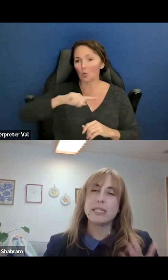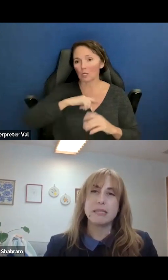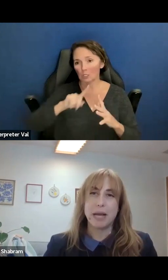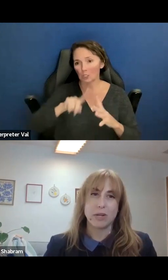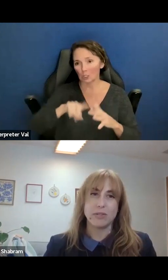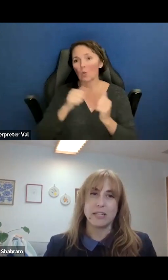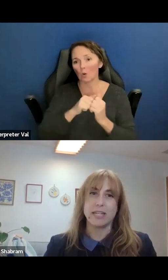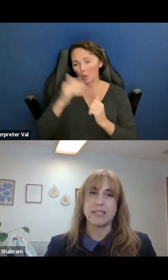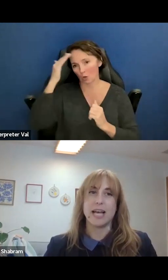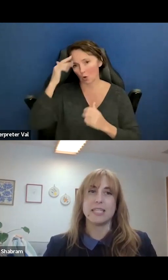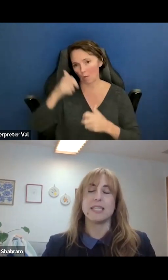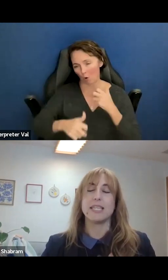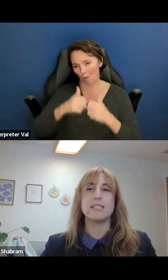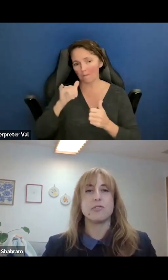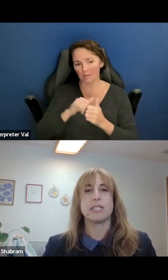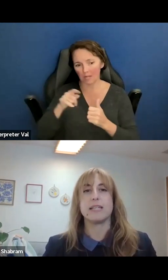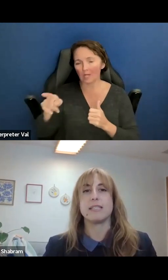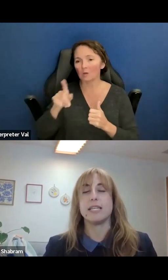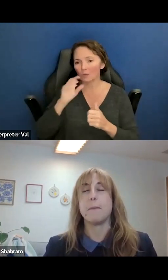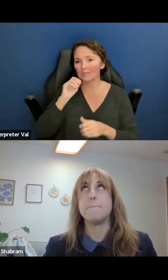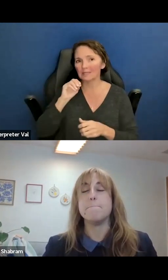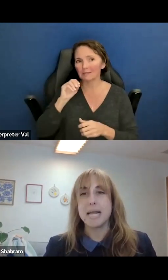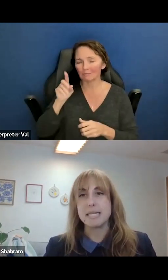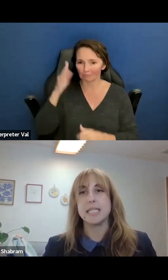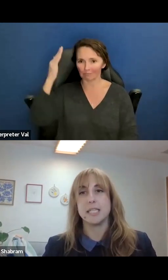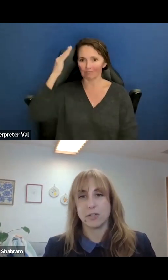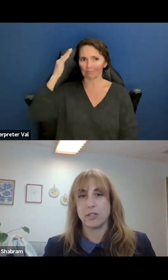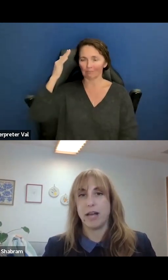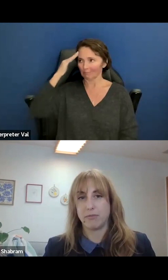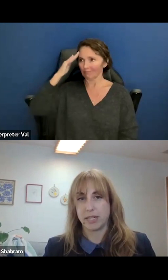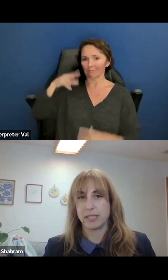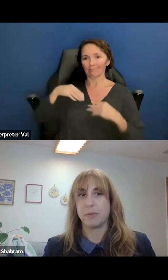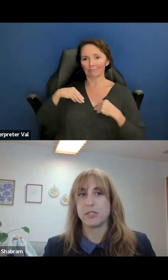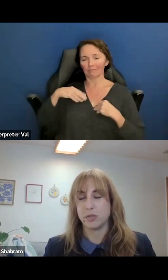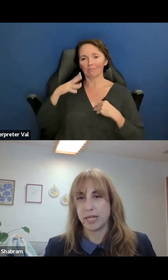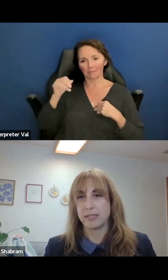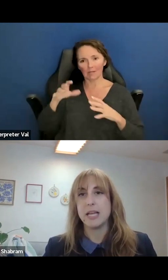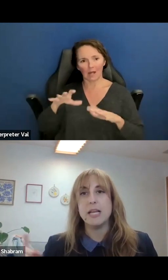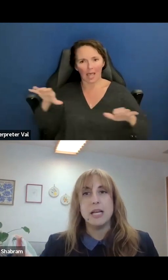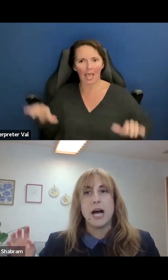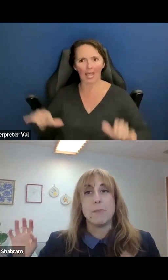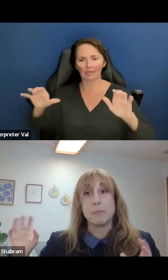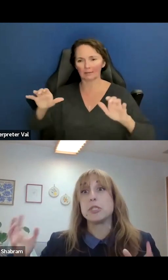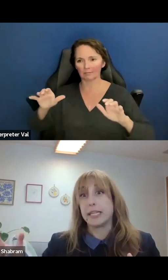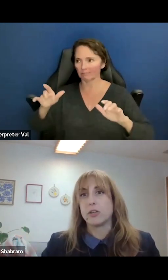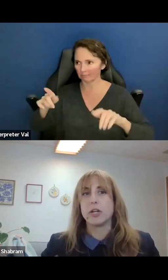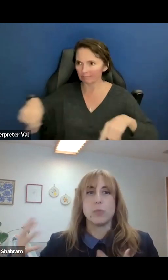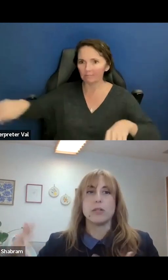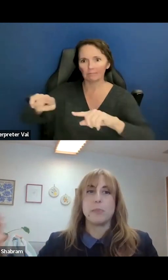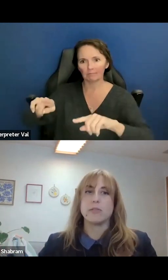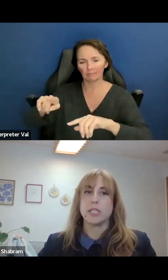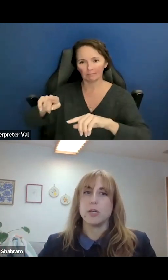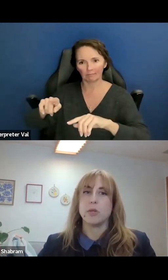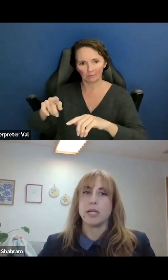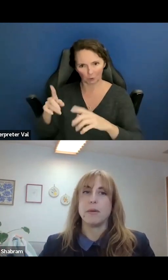some history and some background here is that this district has seen many years of advocacy by students in particular, as